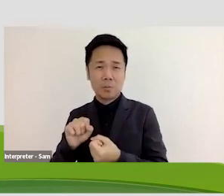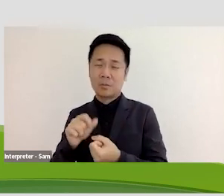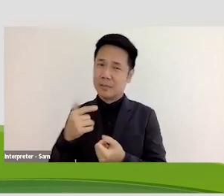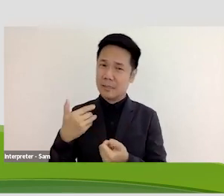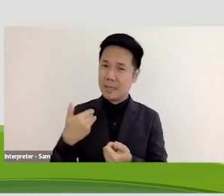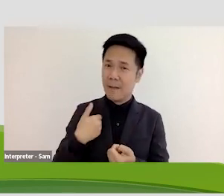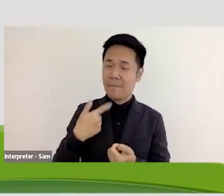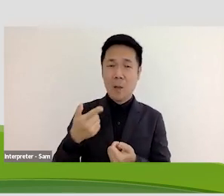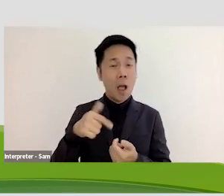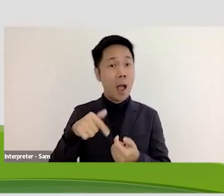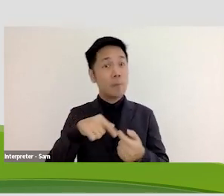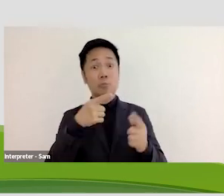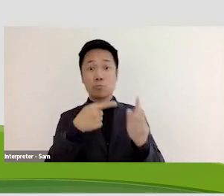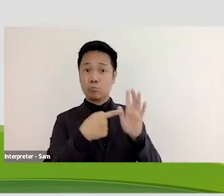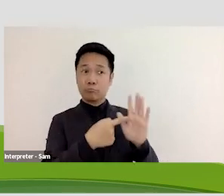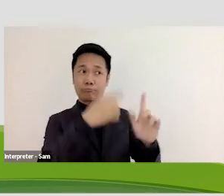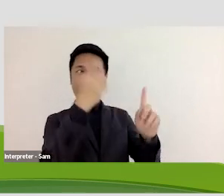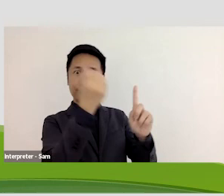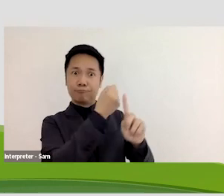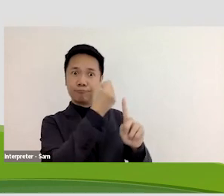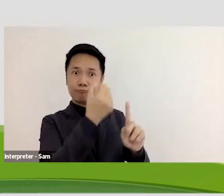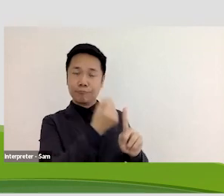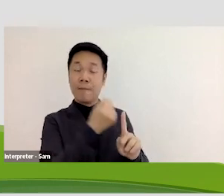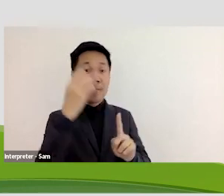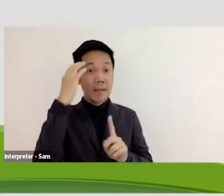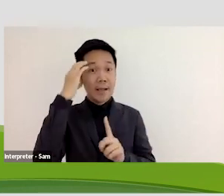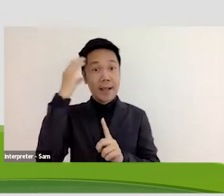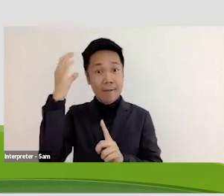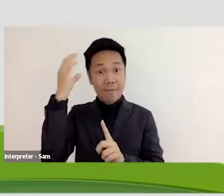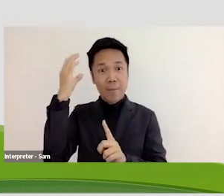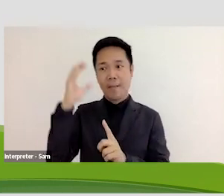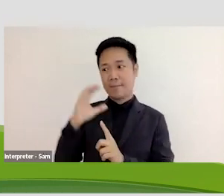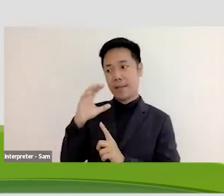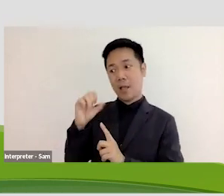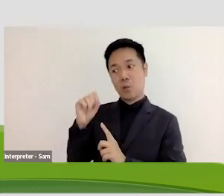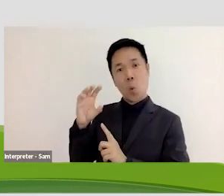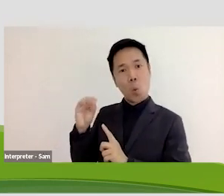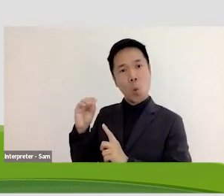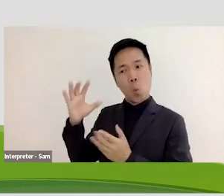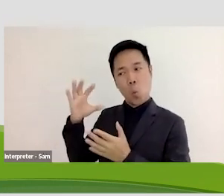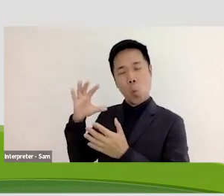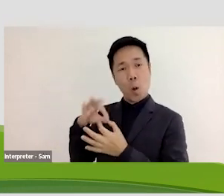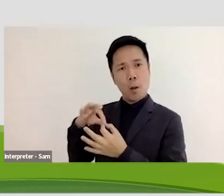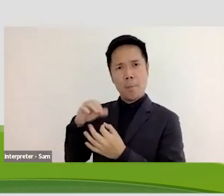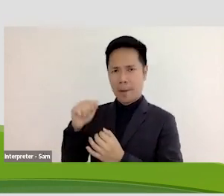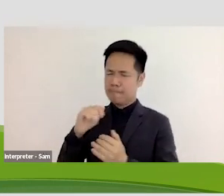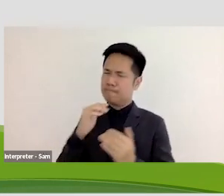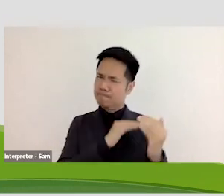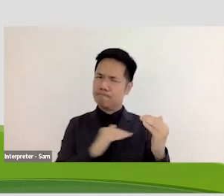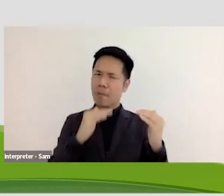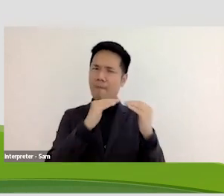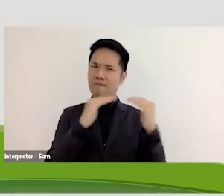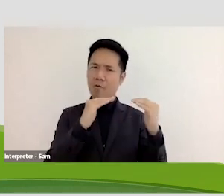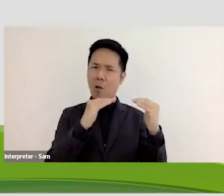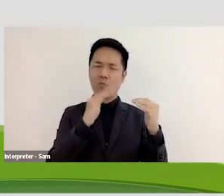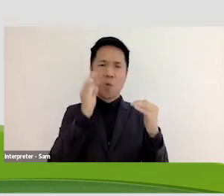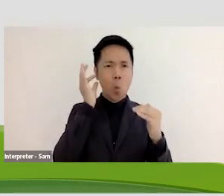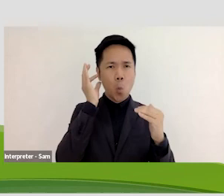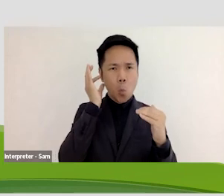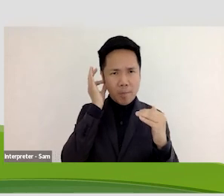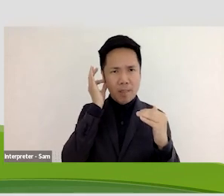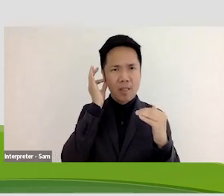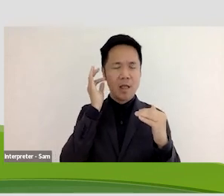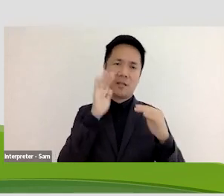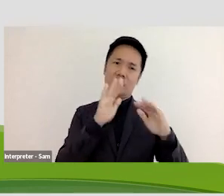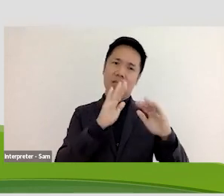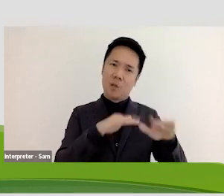and achievements that governments and civil society have implemented towards achieving equality and empowerment of women and girls despite